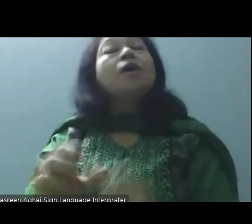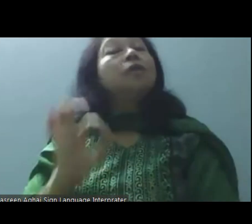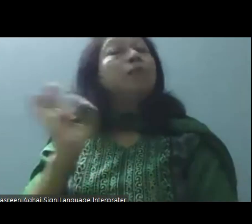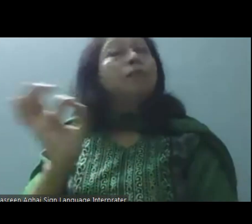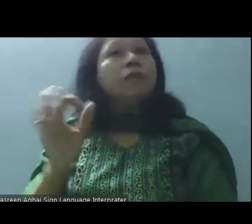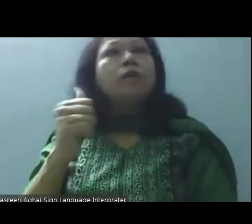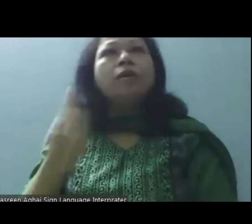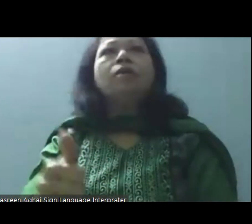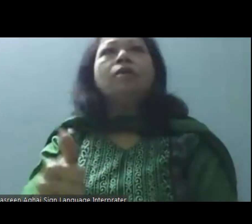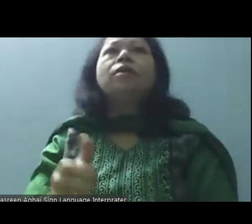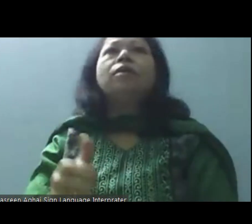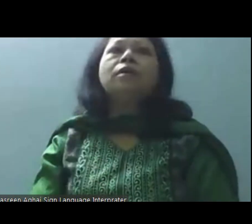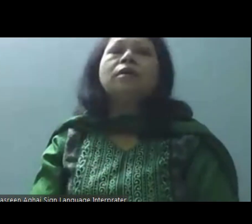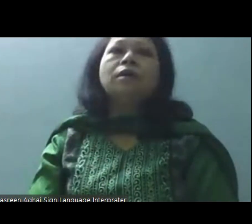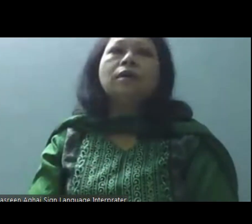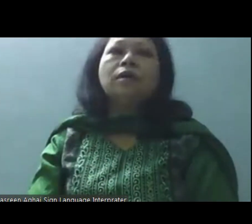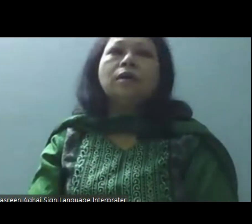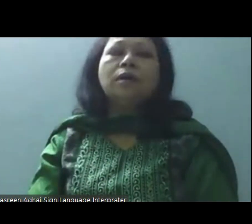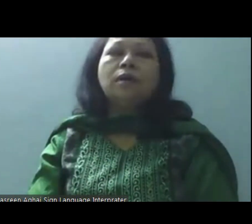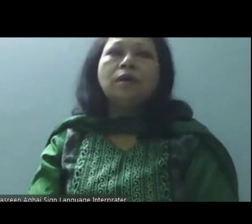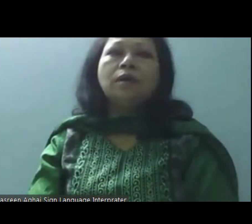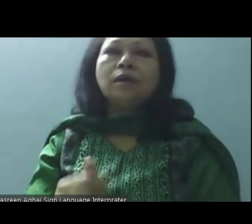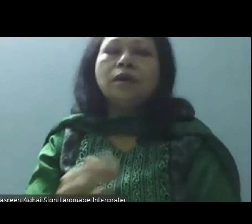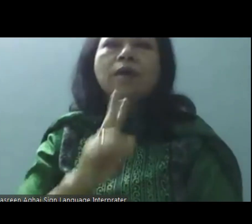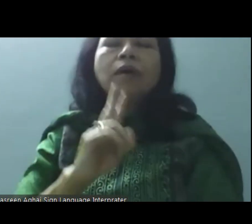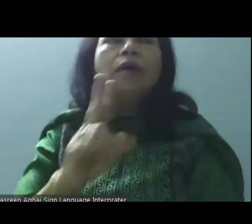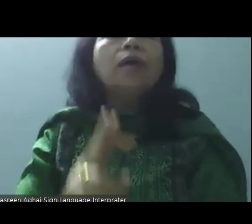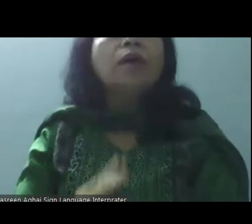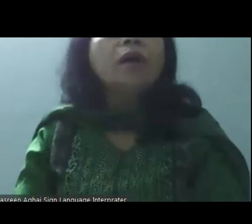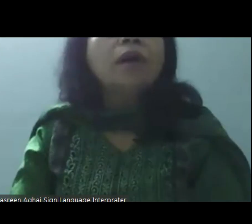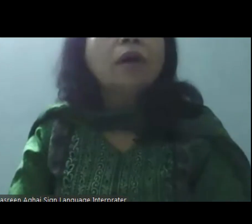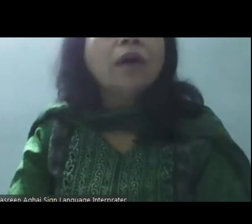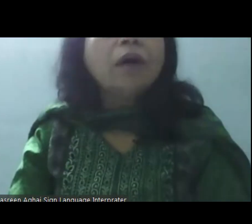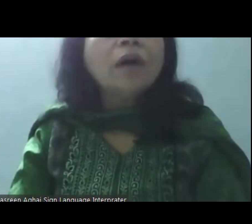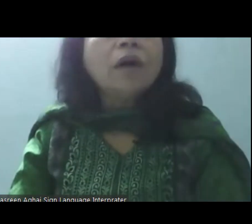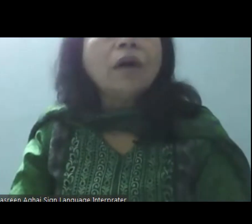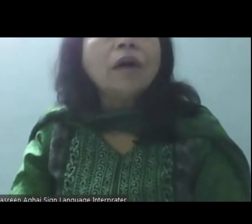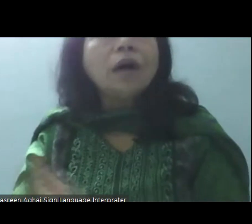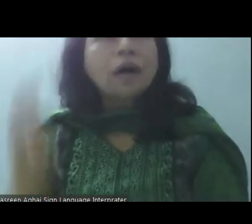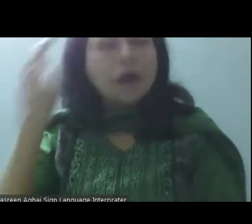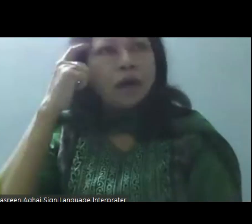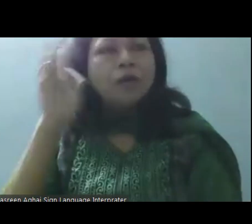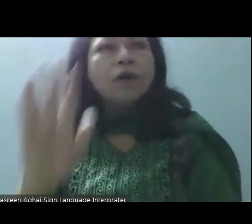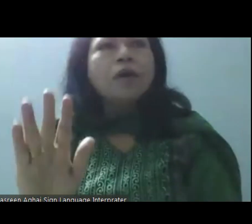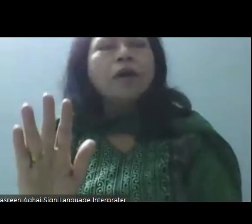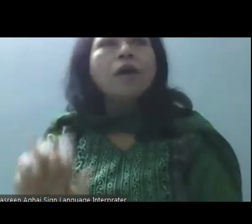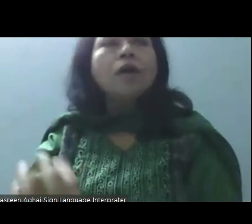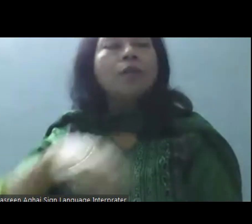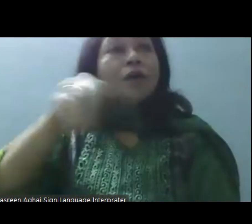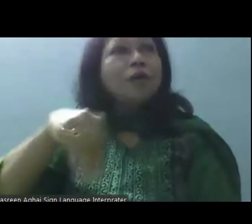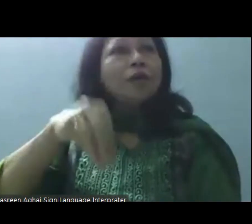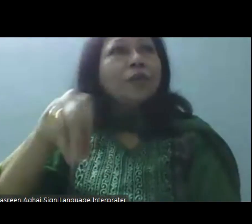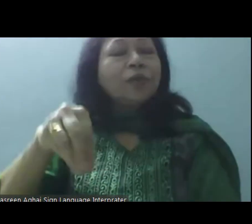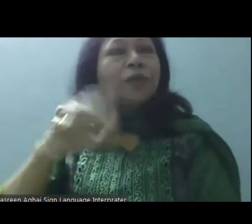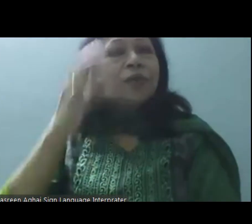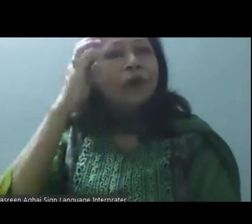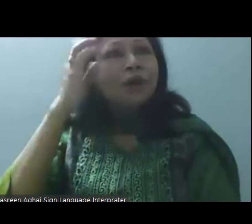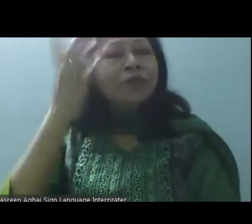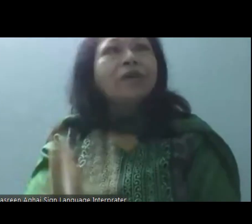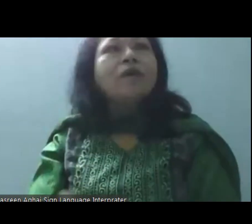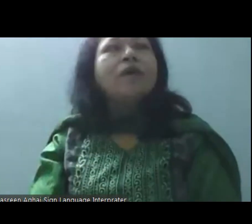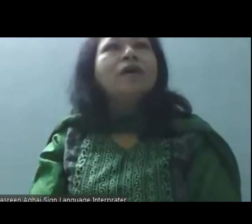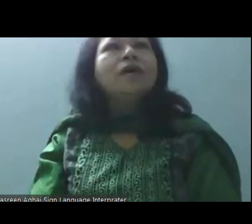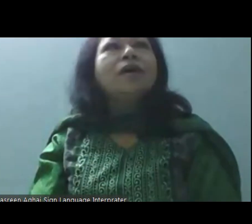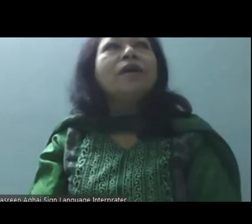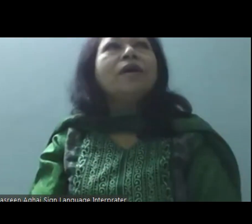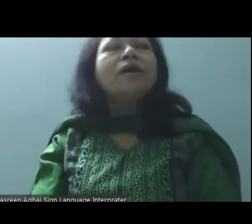encouraged. And Pakistani women, I know, when they cook, I wish to have